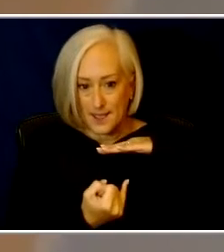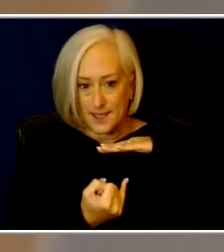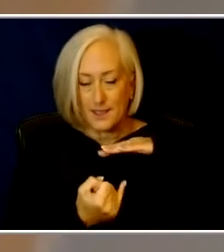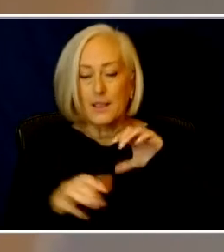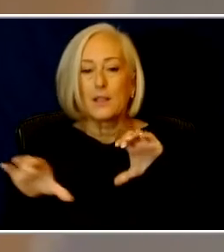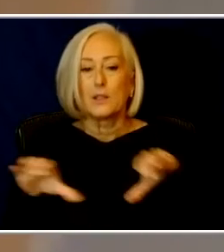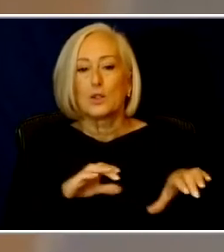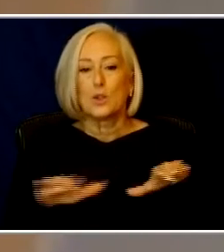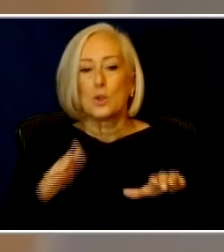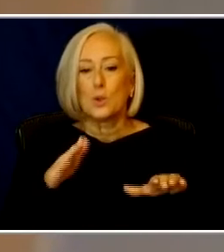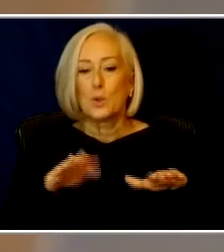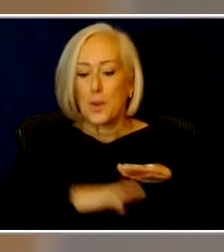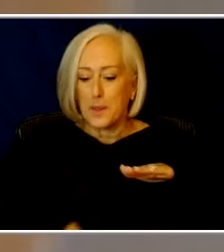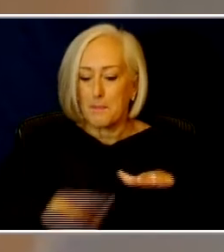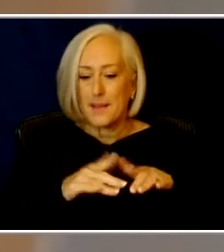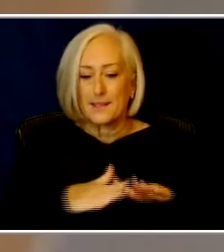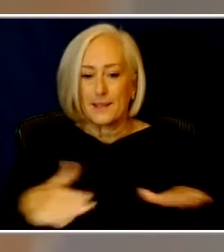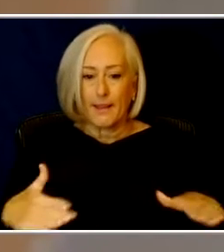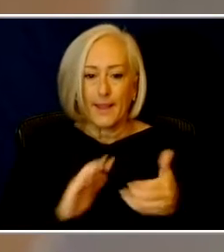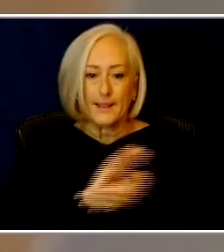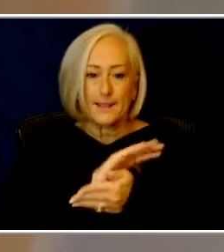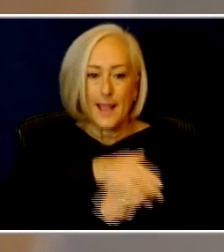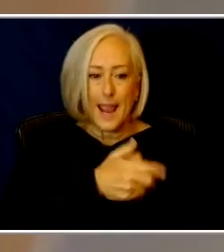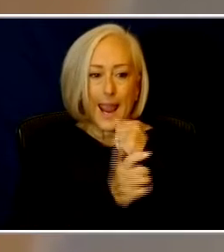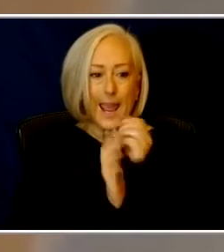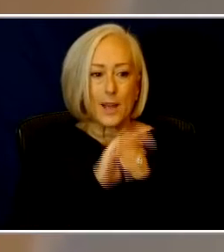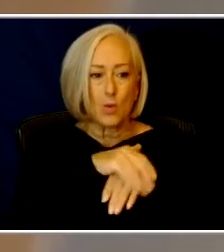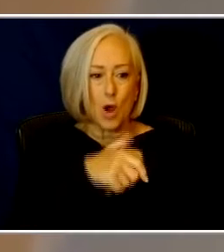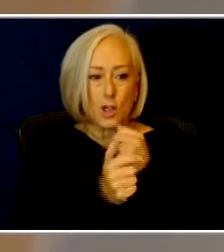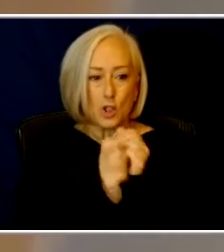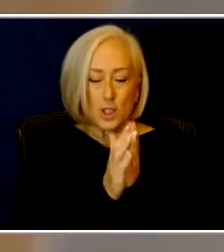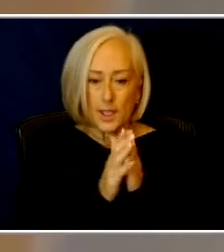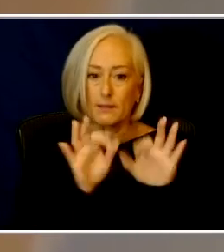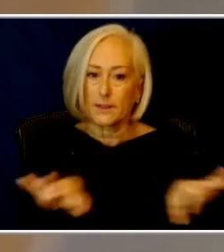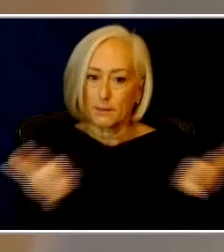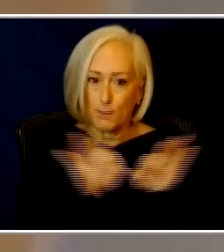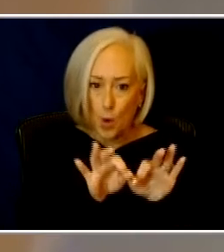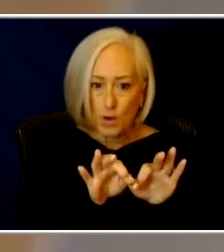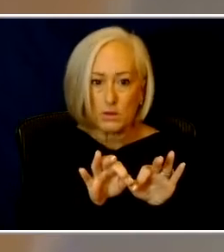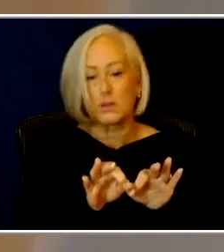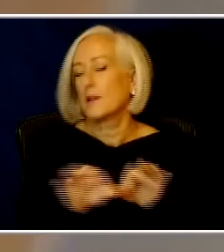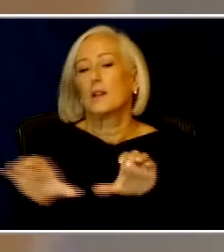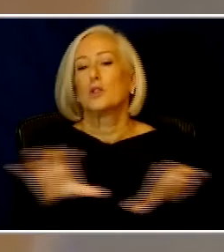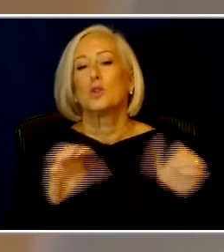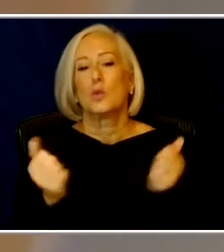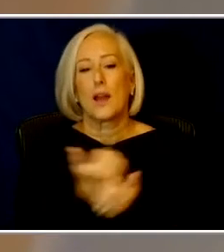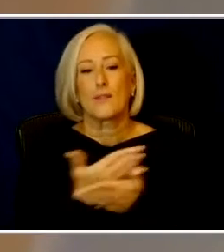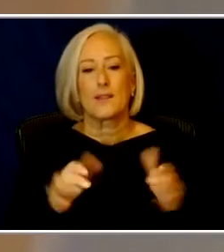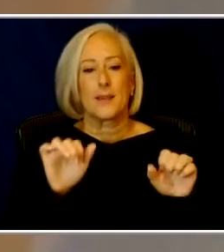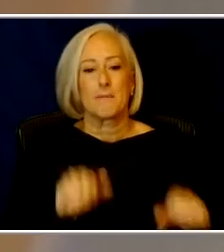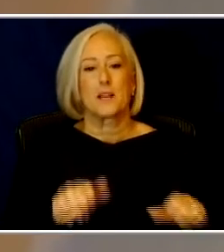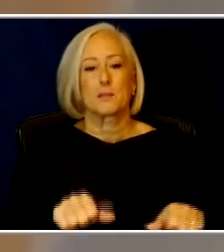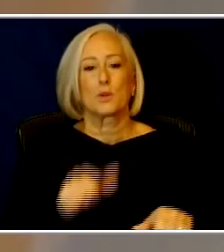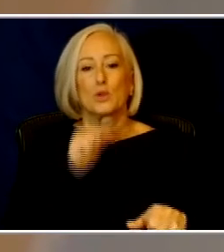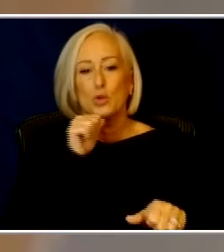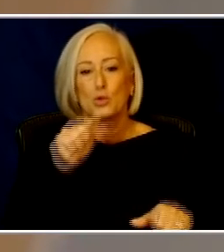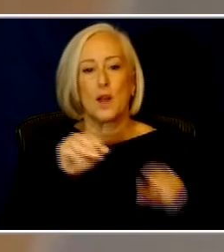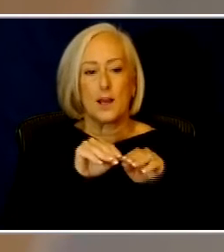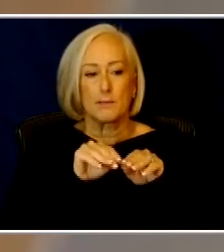we've always done, hand washing and ensuring that we're doing everything we can to prevent transmission first and